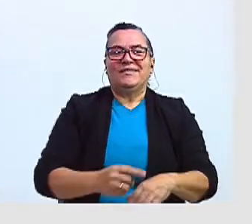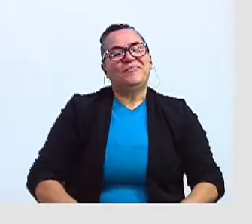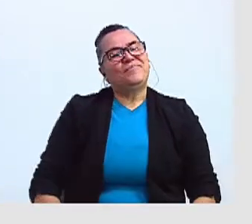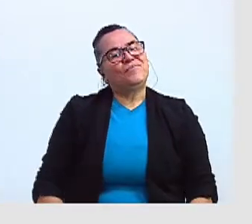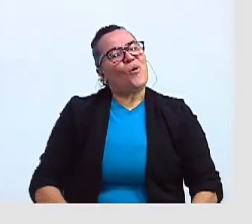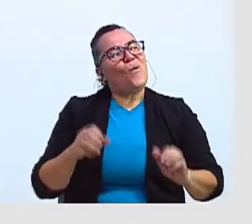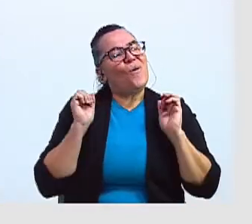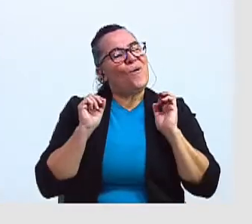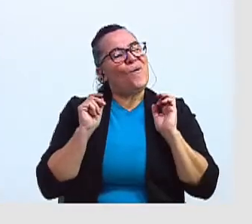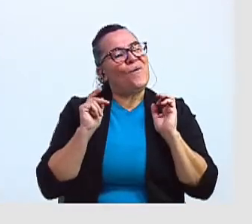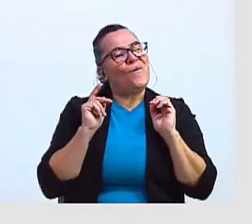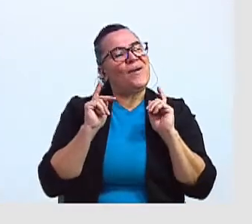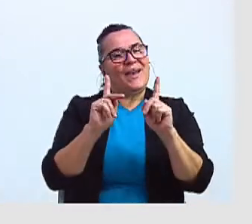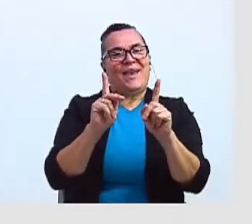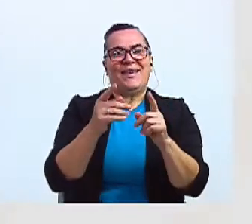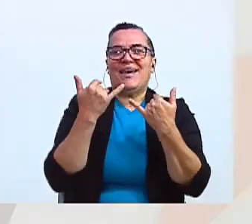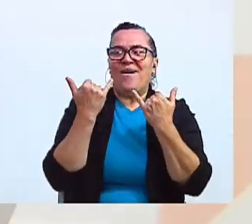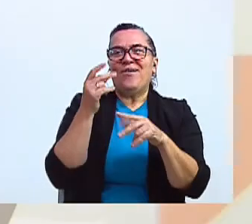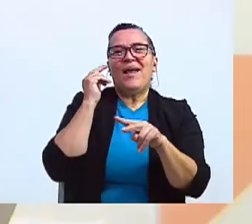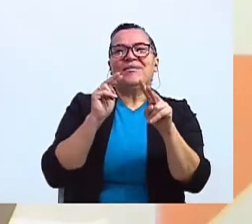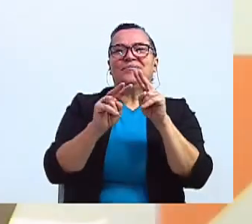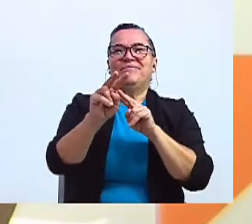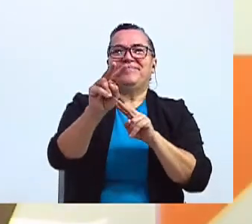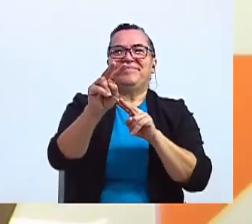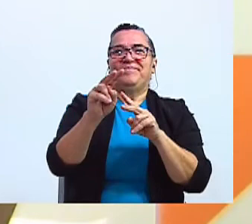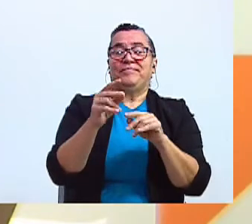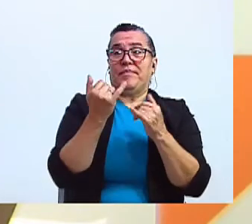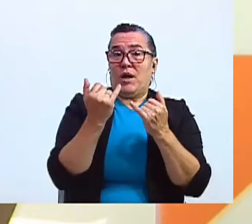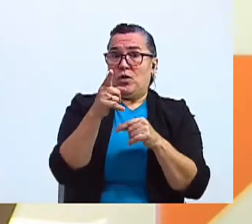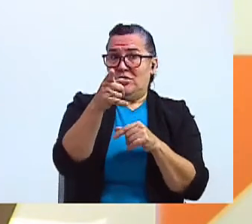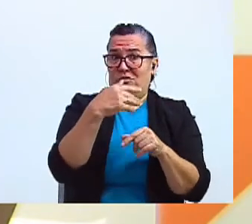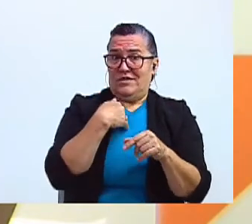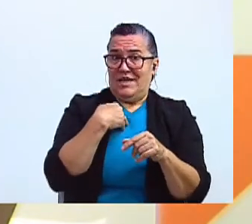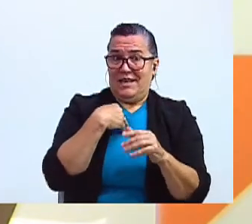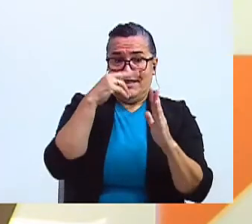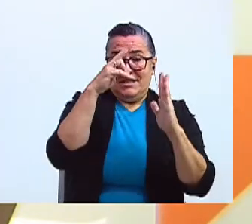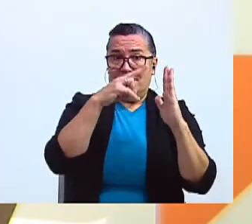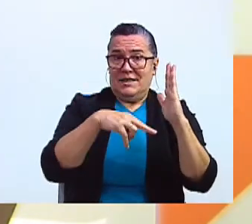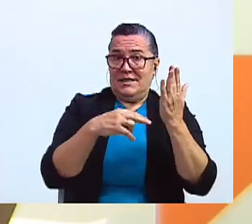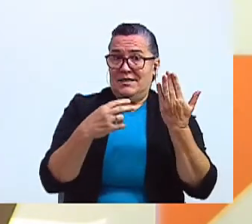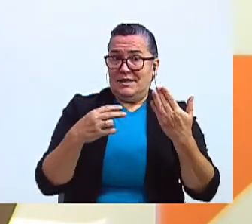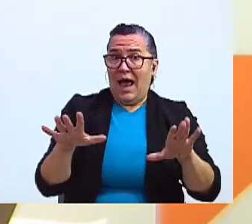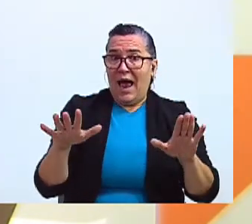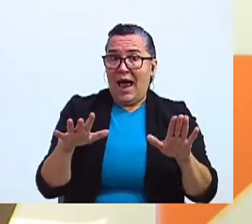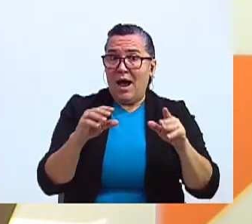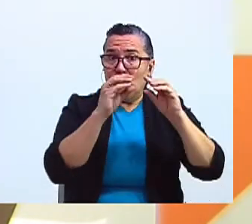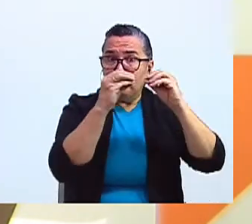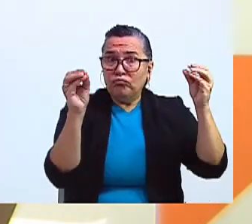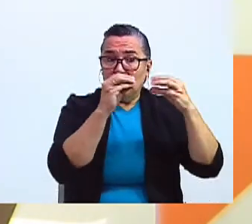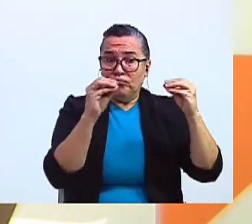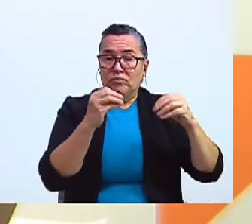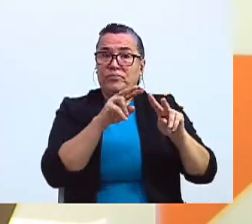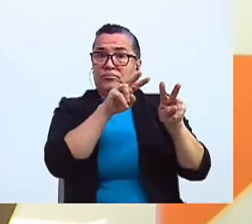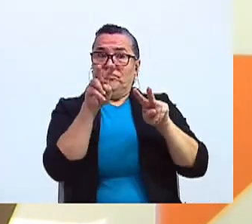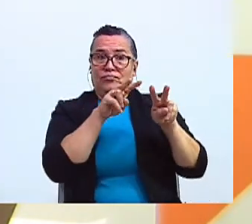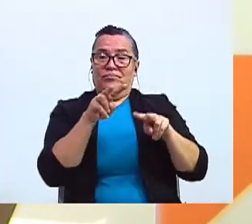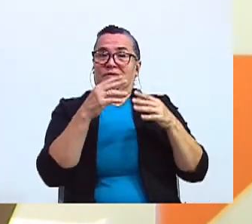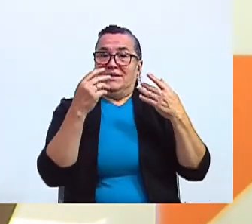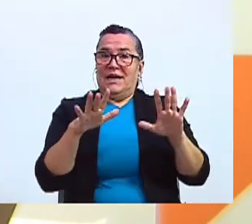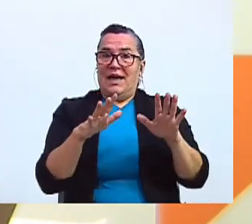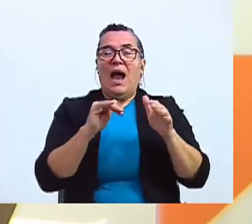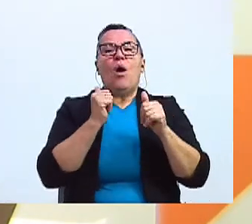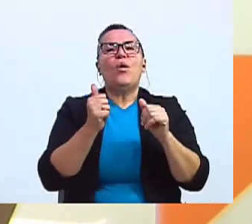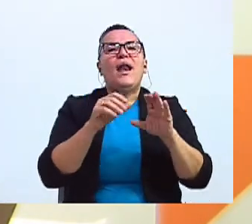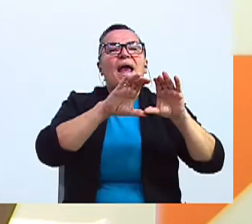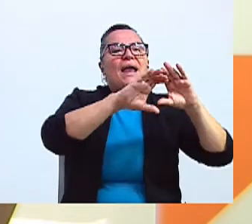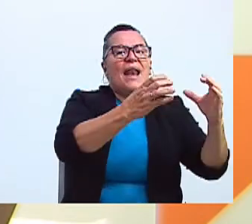Okay, now let's see. Now that you have read these sentences, we are going to